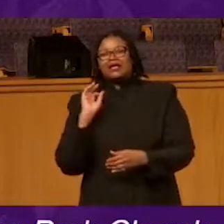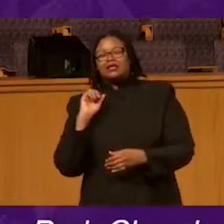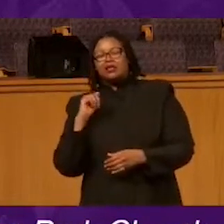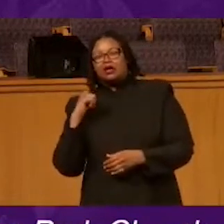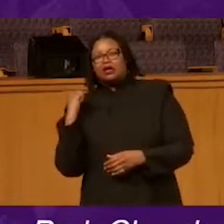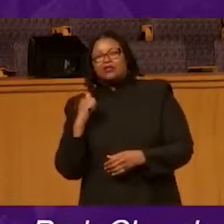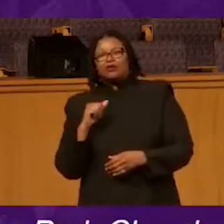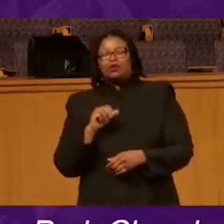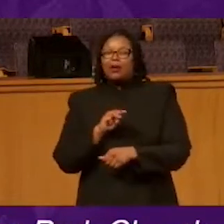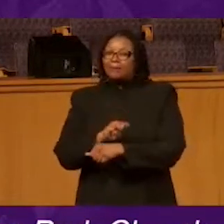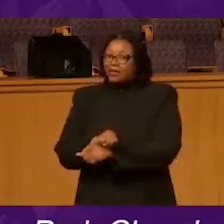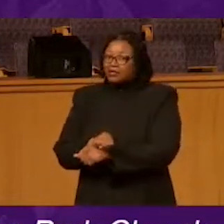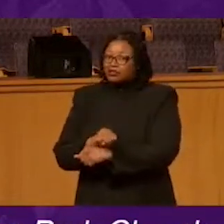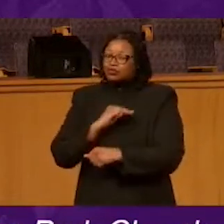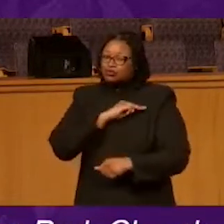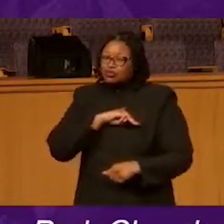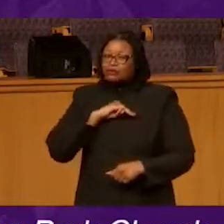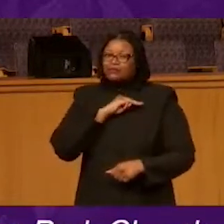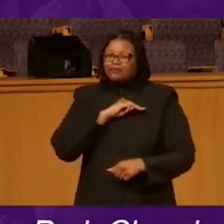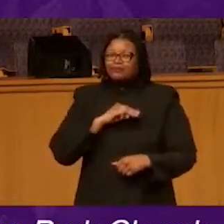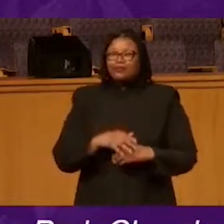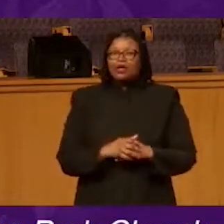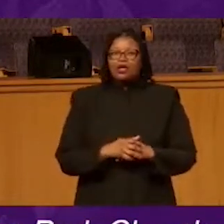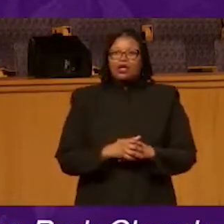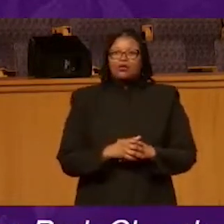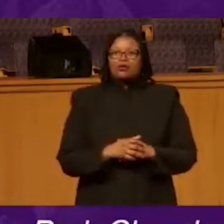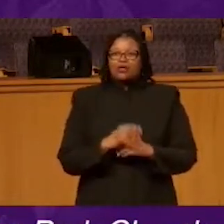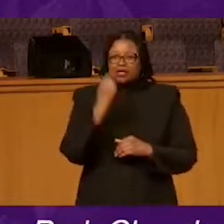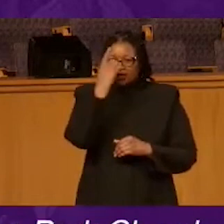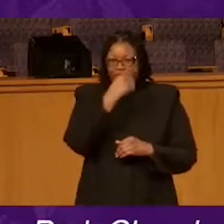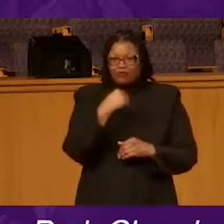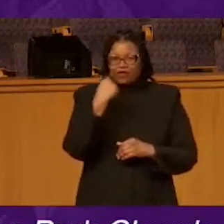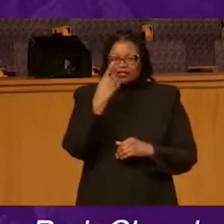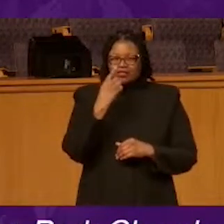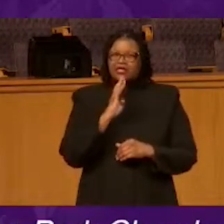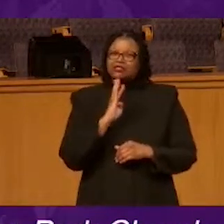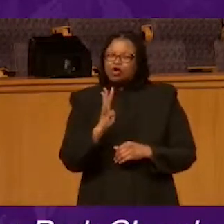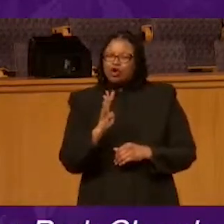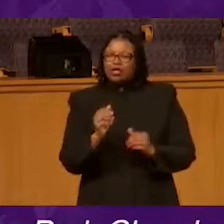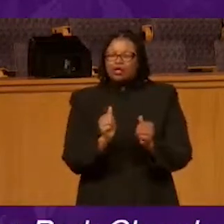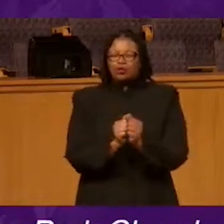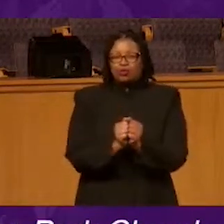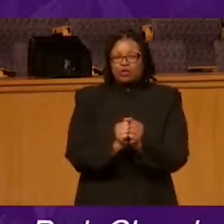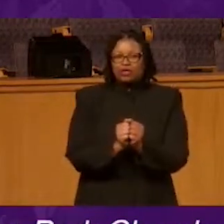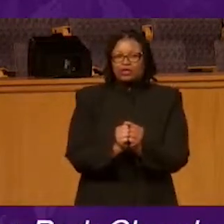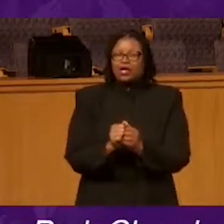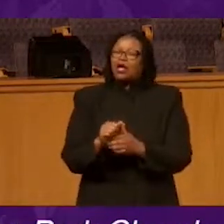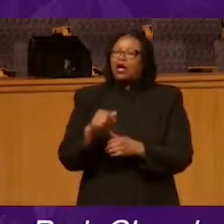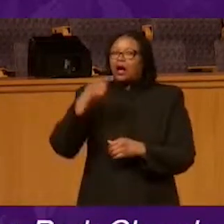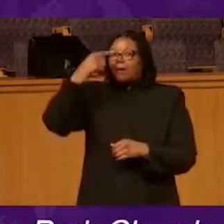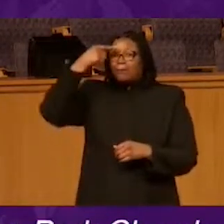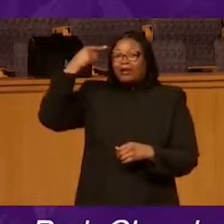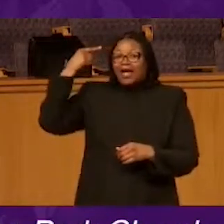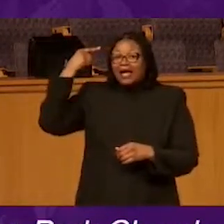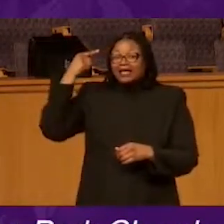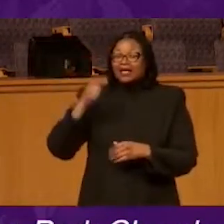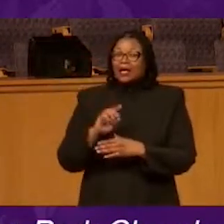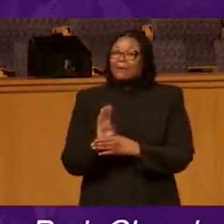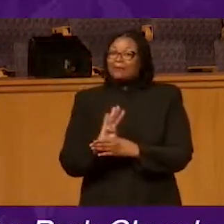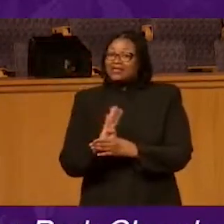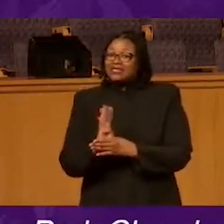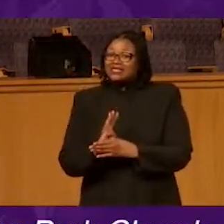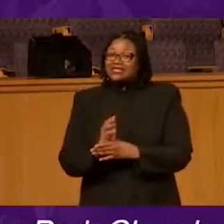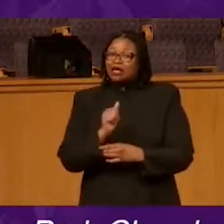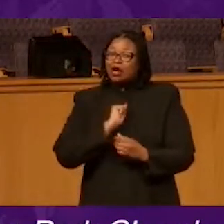8 o'clock, we're going to be dealing with black business owners. And so if you are a black business